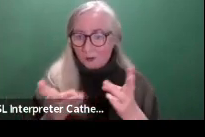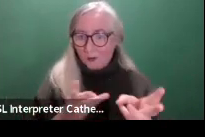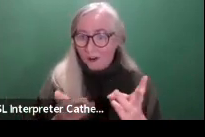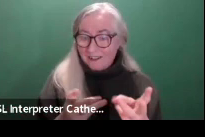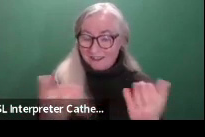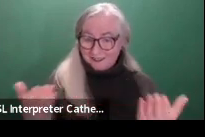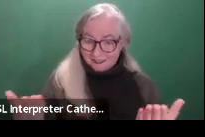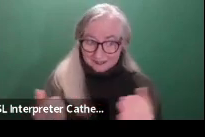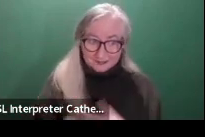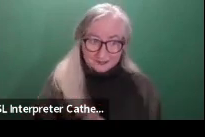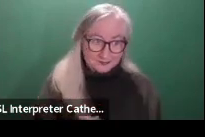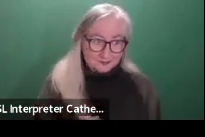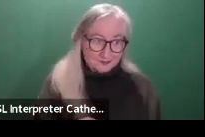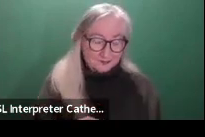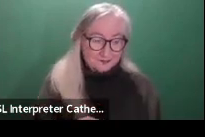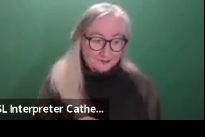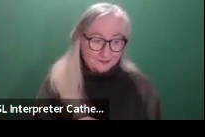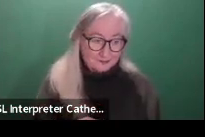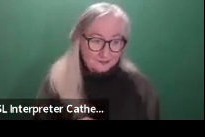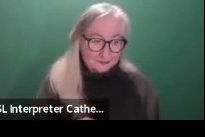workplace.